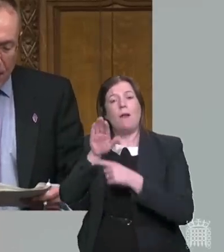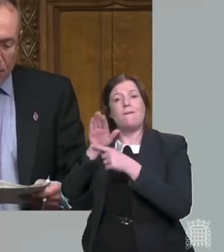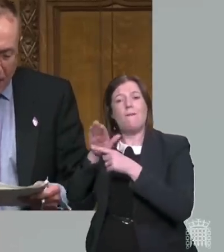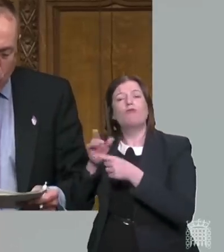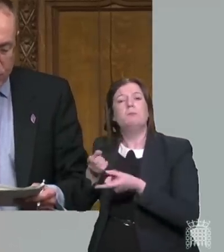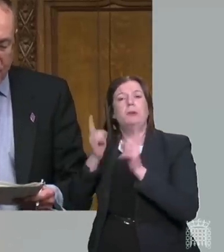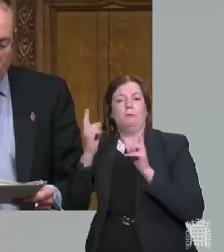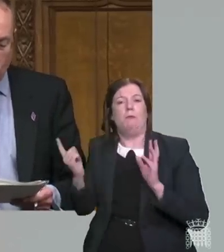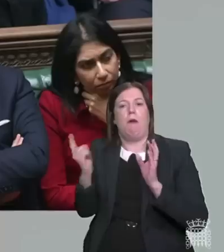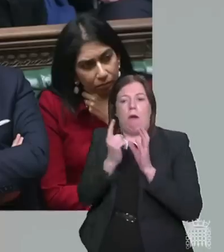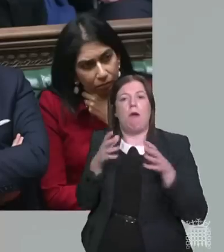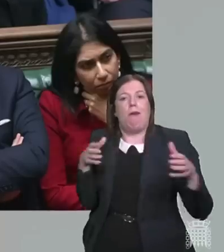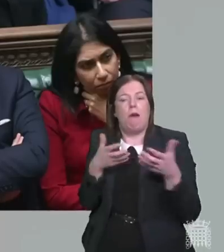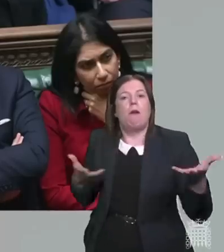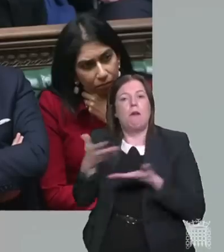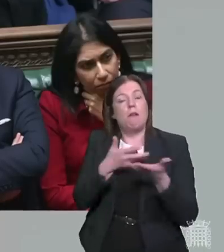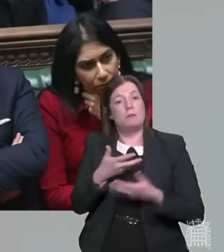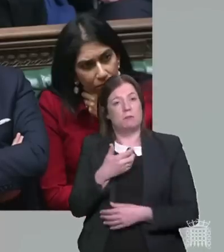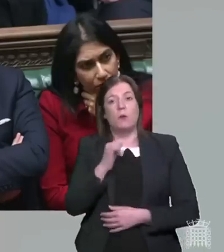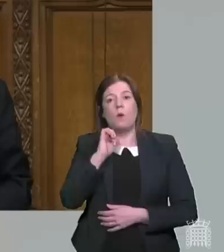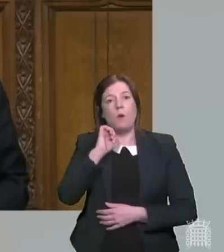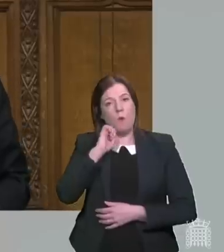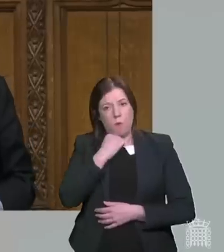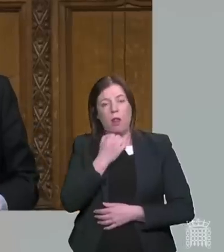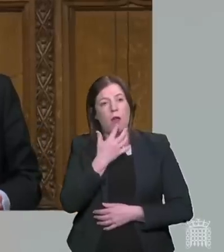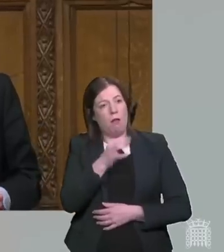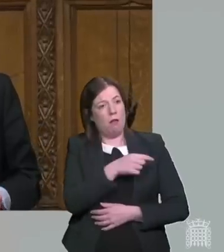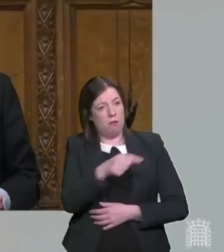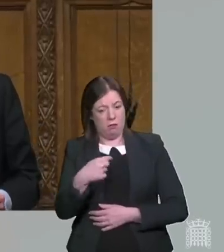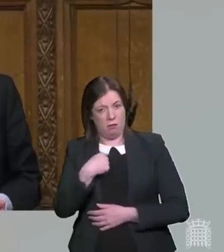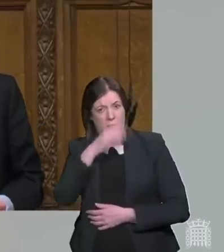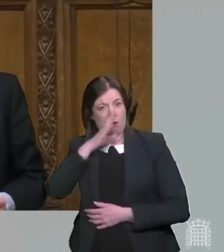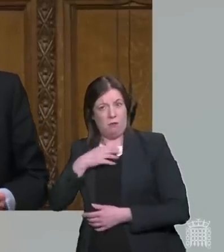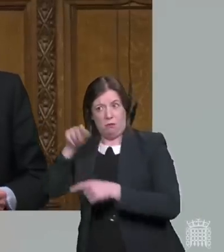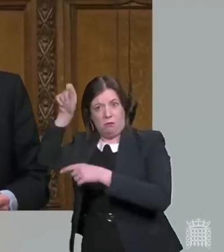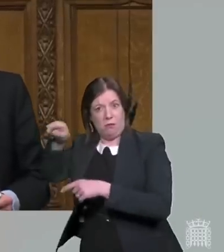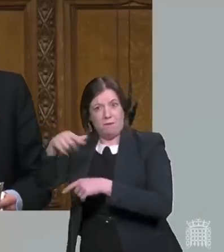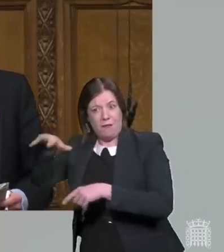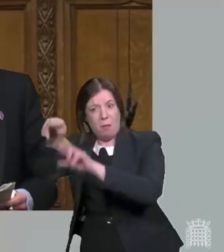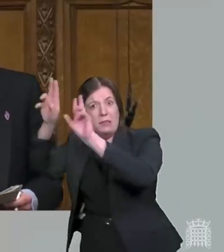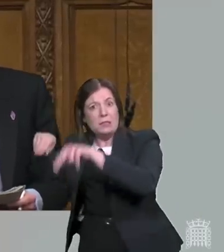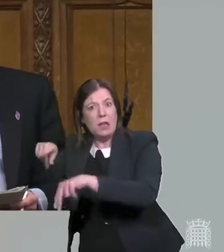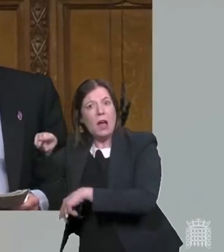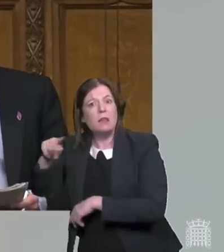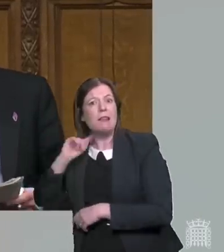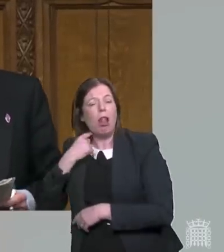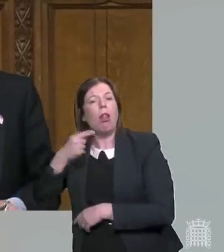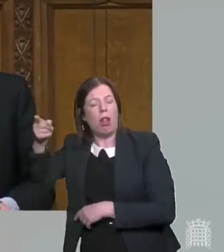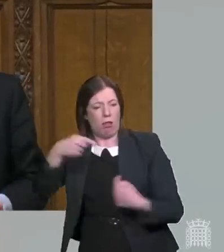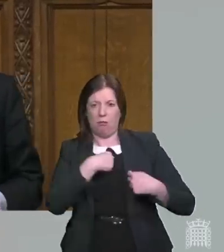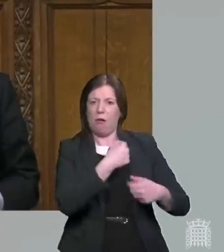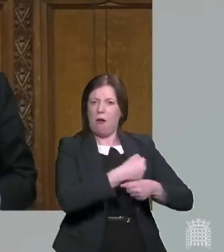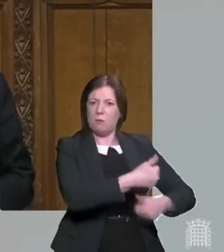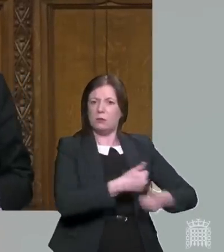Minister. They want to hear what help the government can offer them at this time of their greatest suffering. Today, this House wants to hear from the